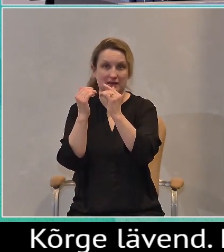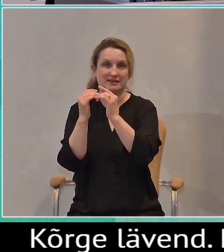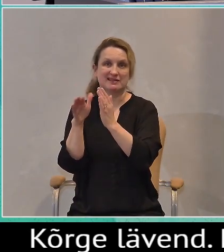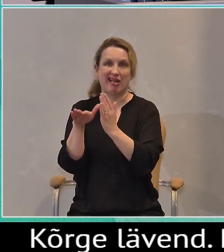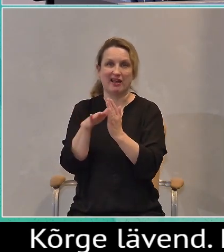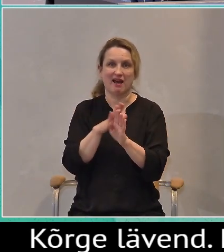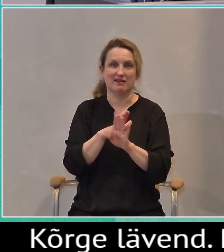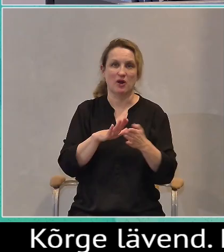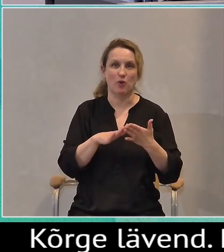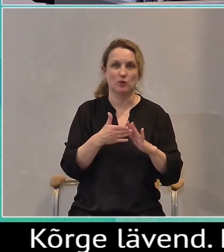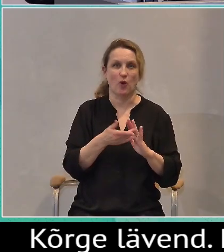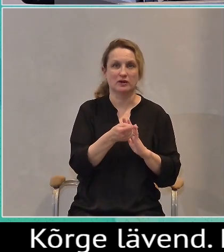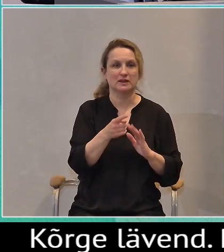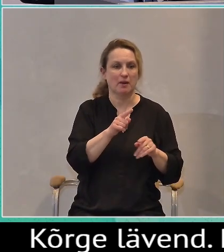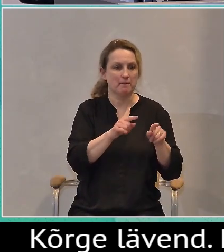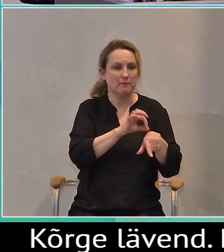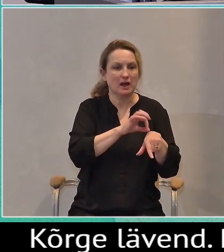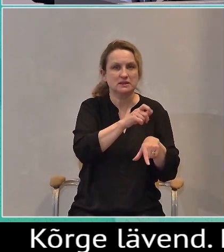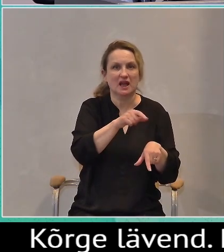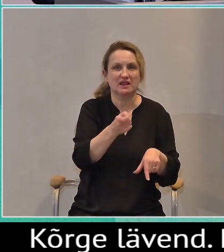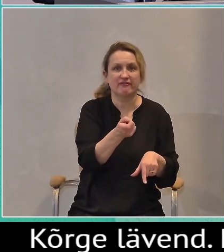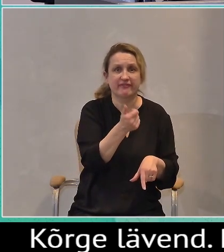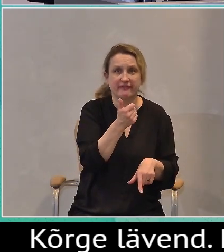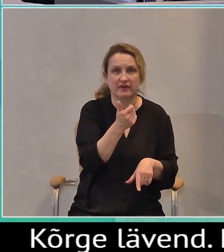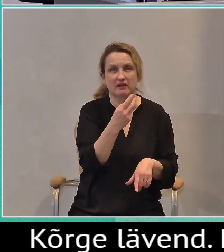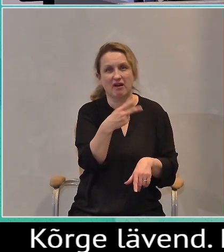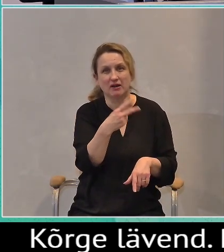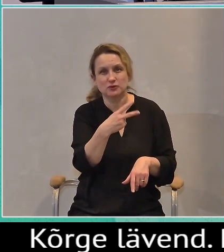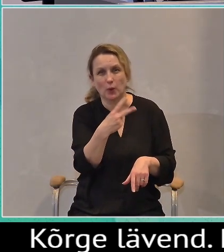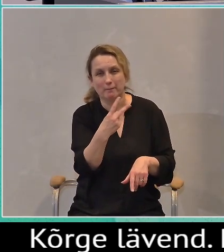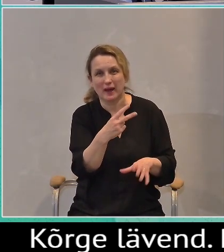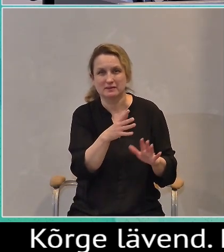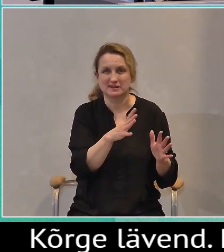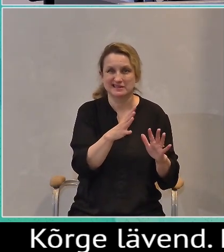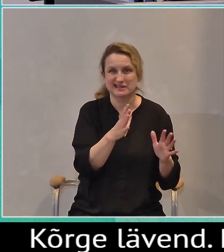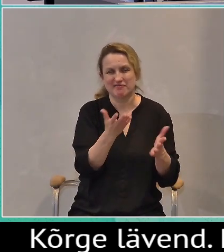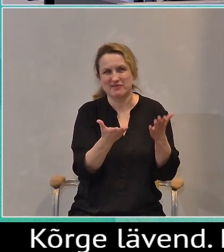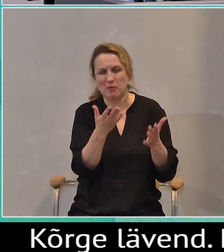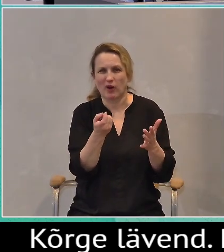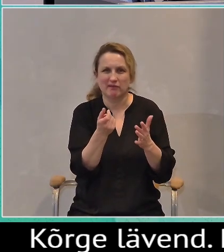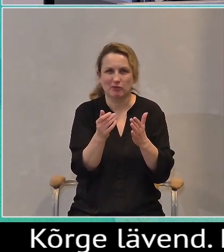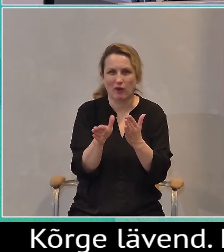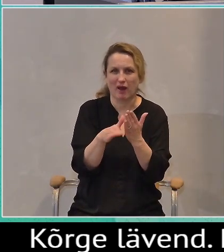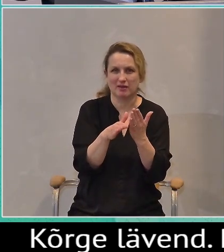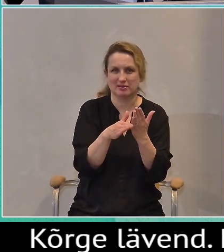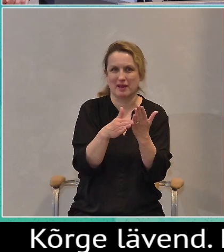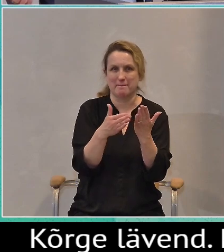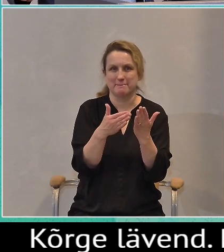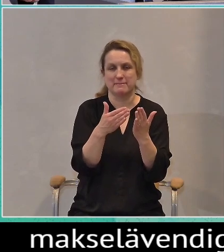The high added value scheme, however, does not affect situations that